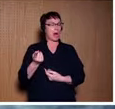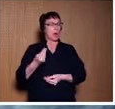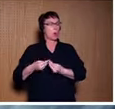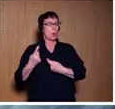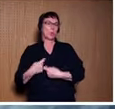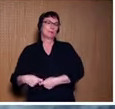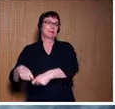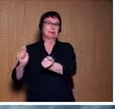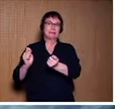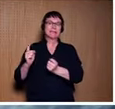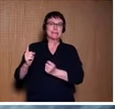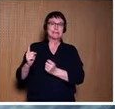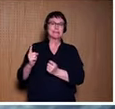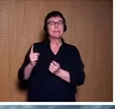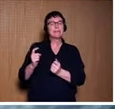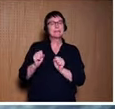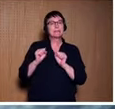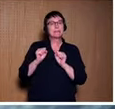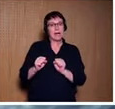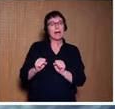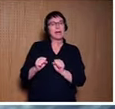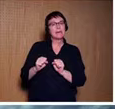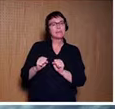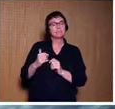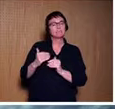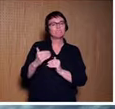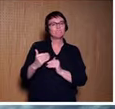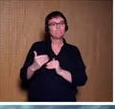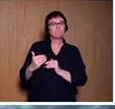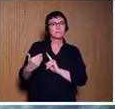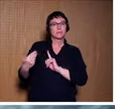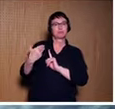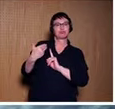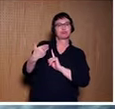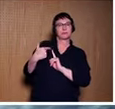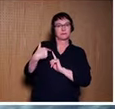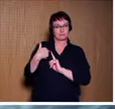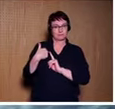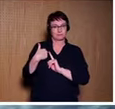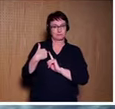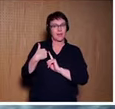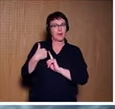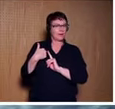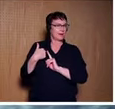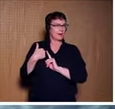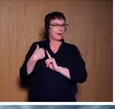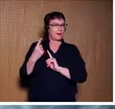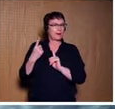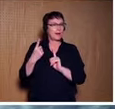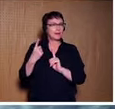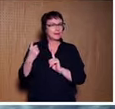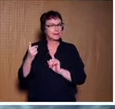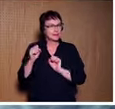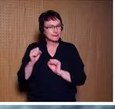to vulnerabilities at best, but also to direct abuse and influence of behavior and practices